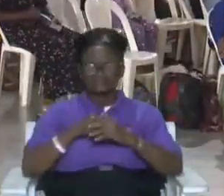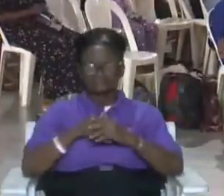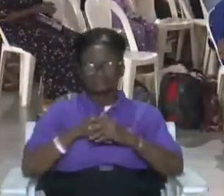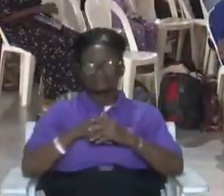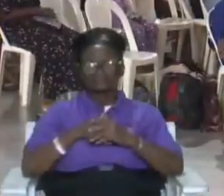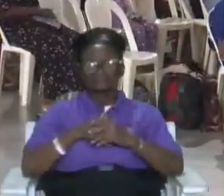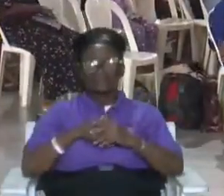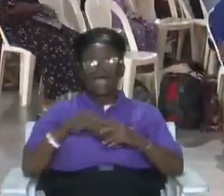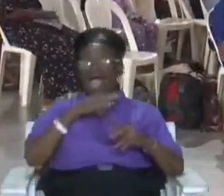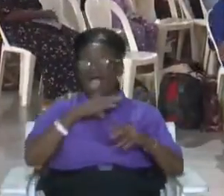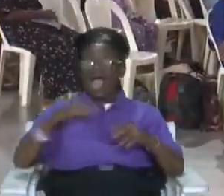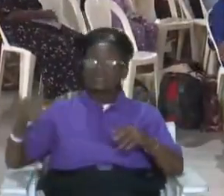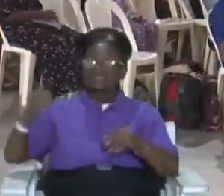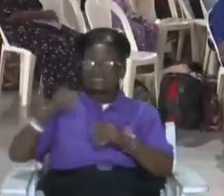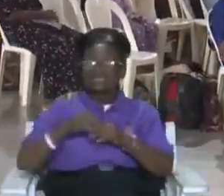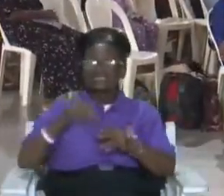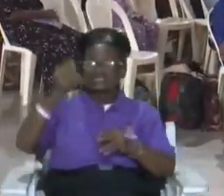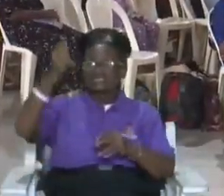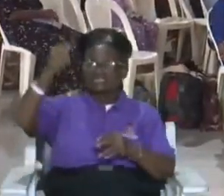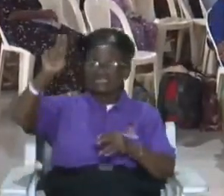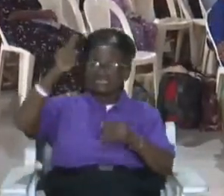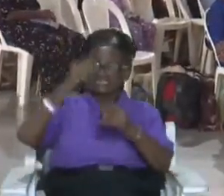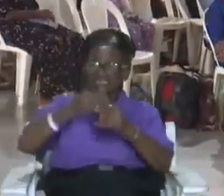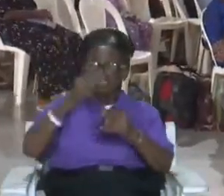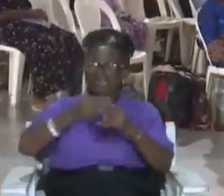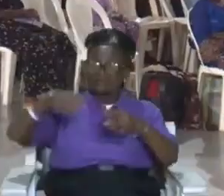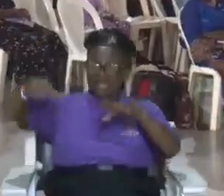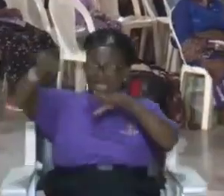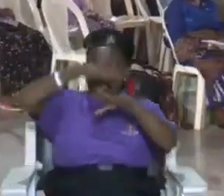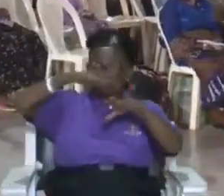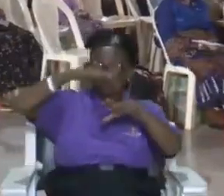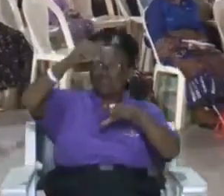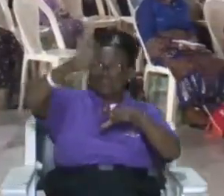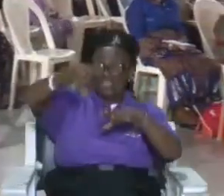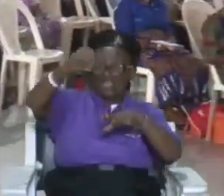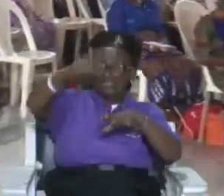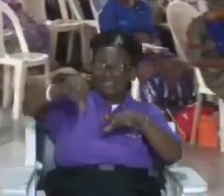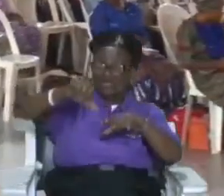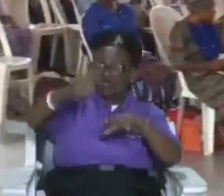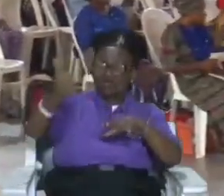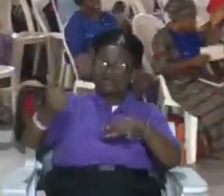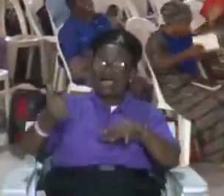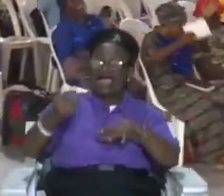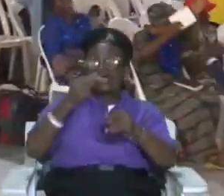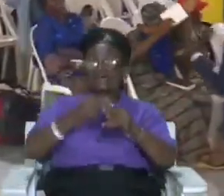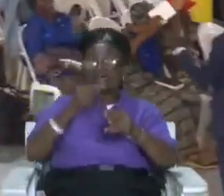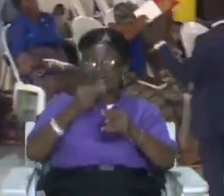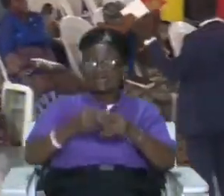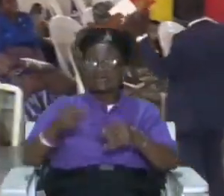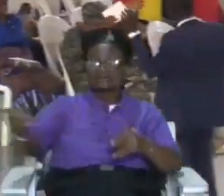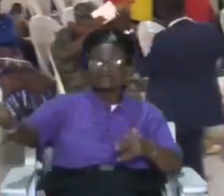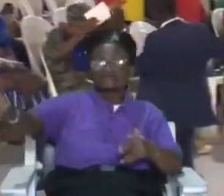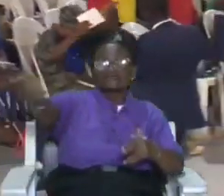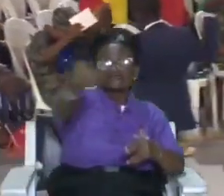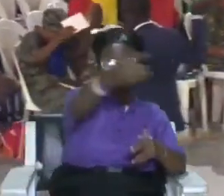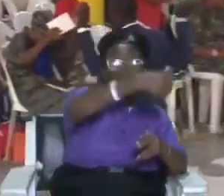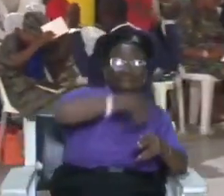And in the name that's above every other name, you will never beg again.